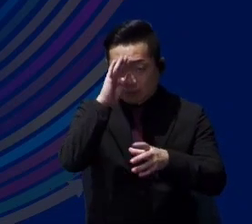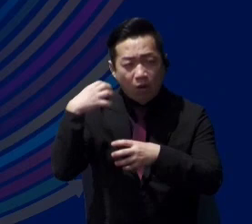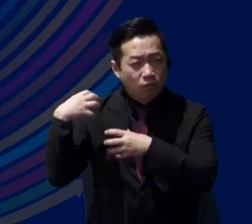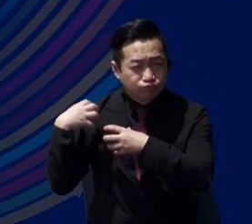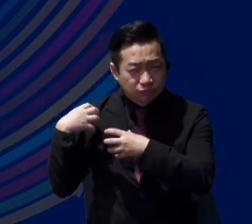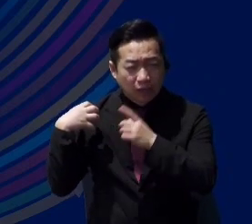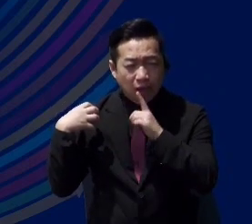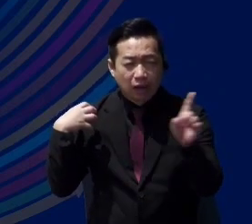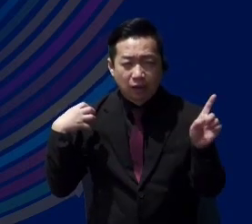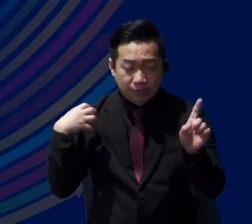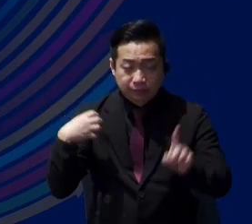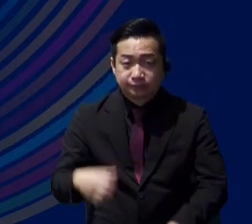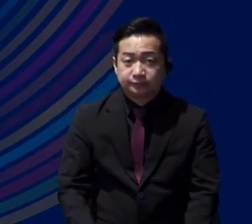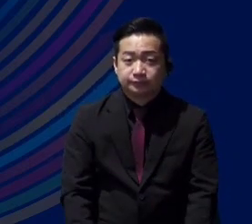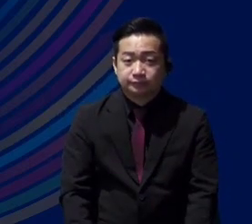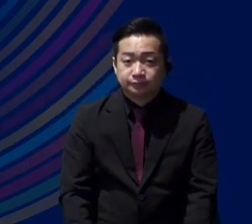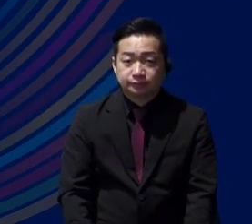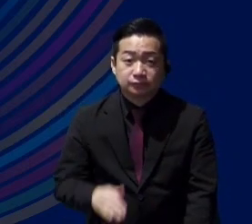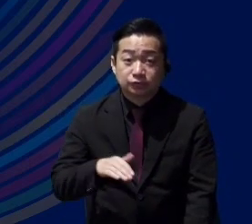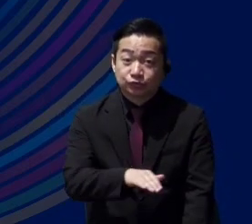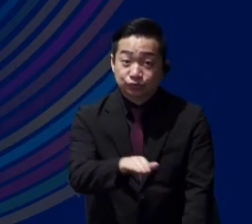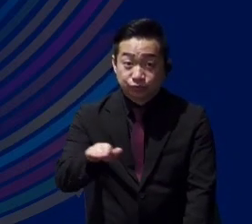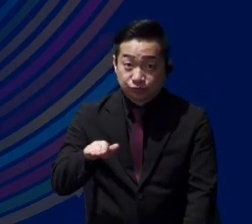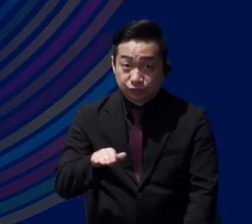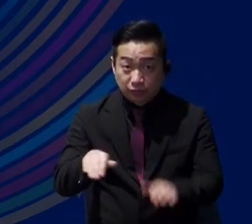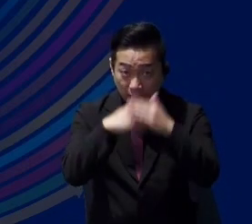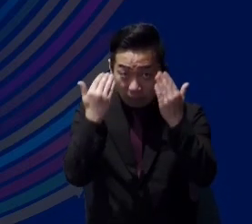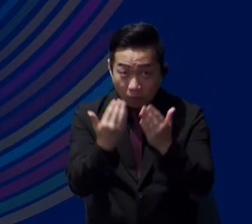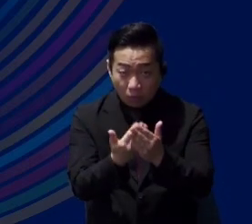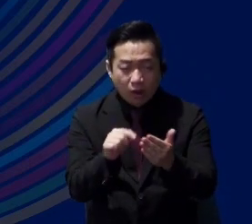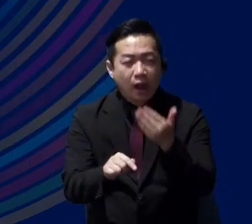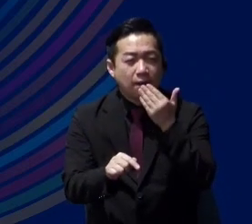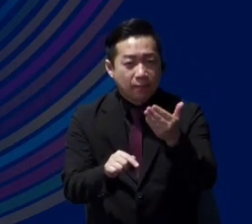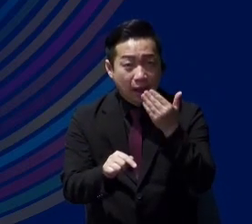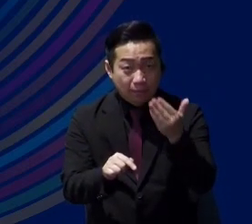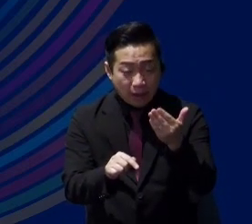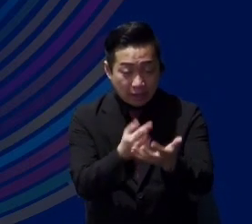all available data in the systematic way.